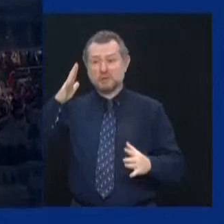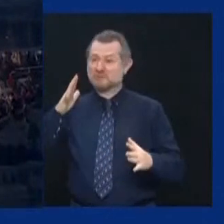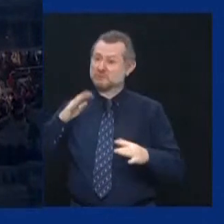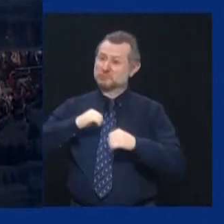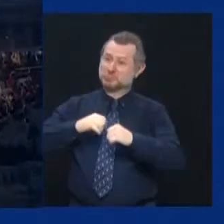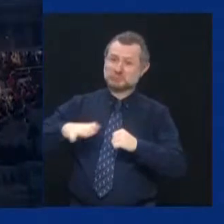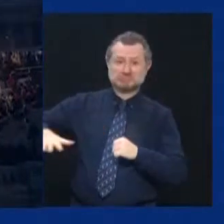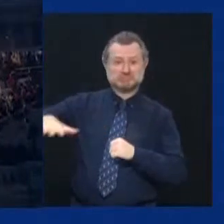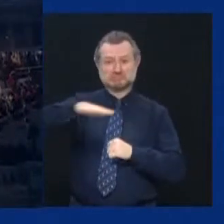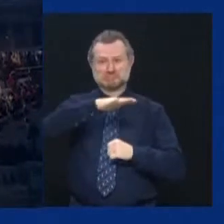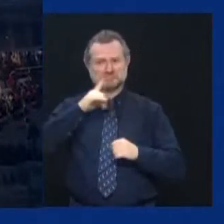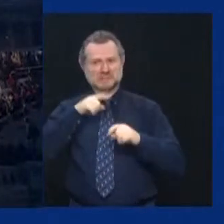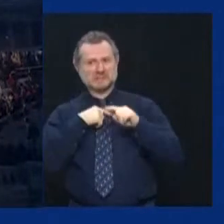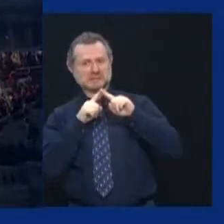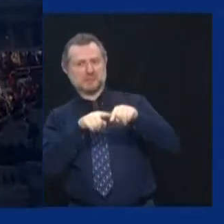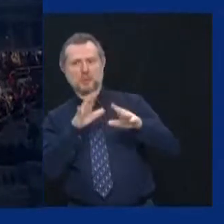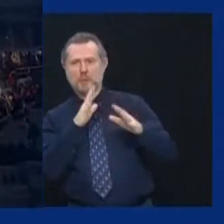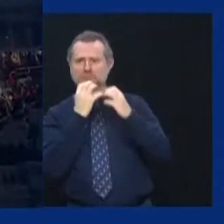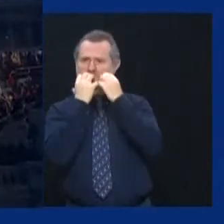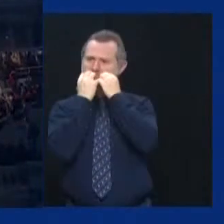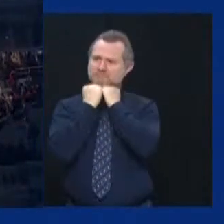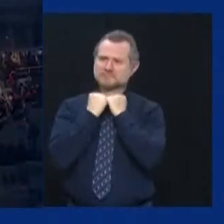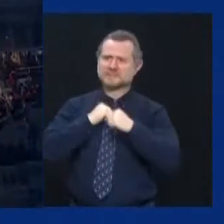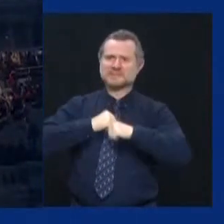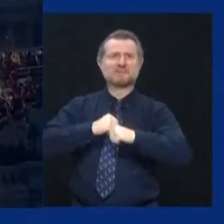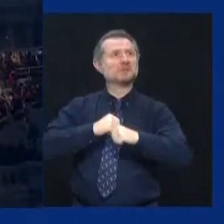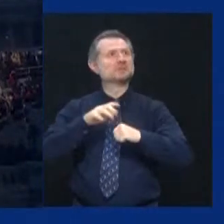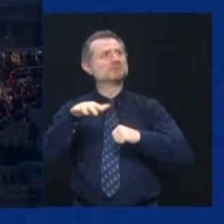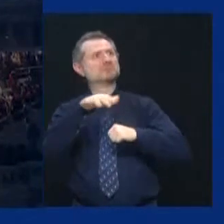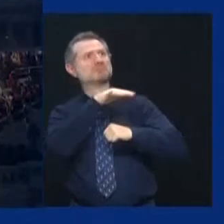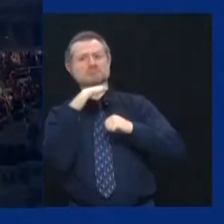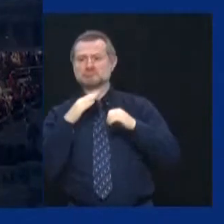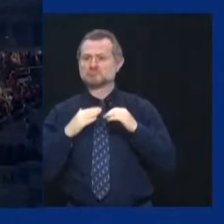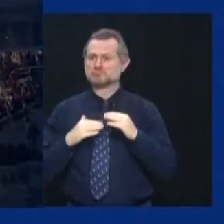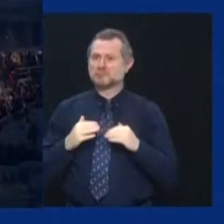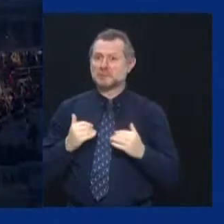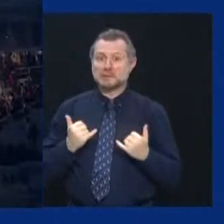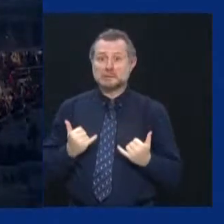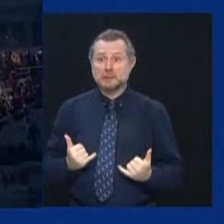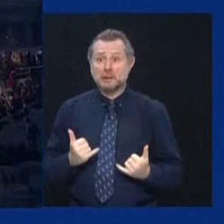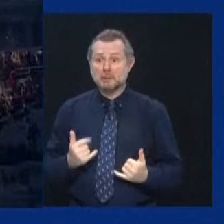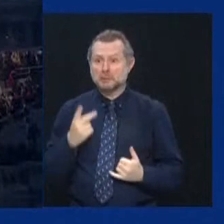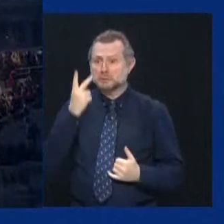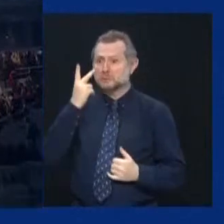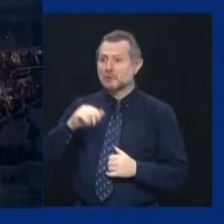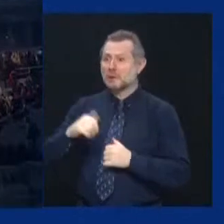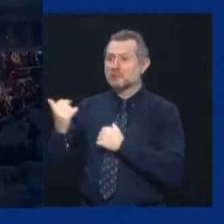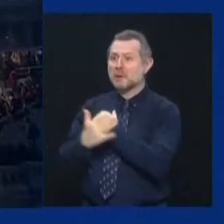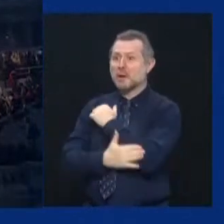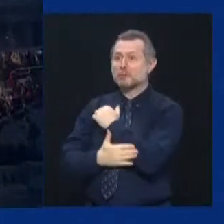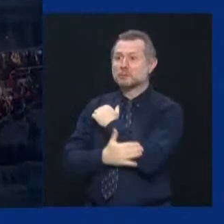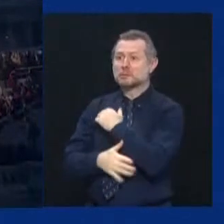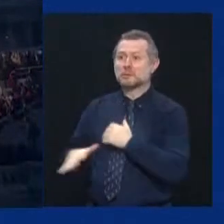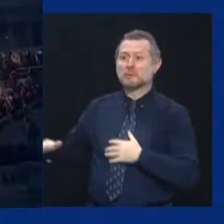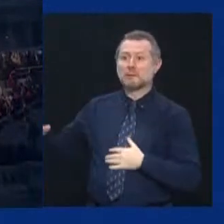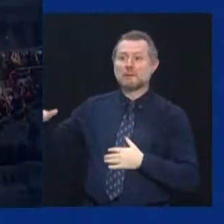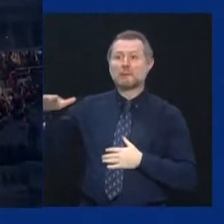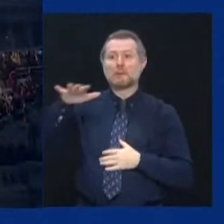paramount. And international countries and anarchy groups watch